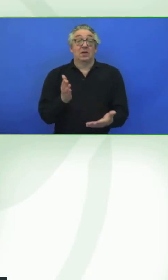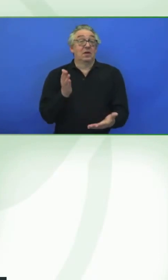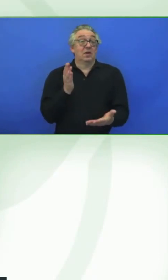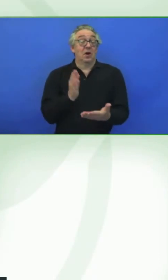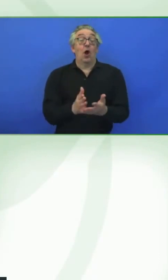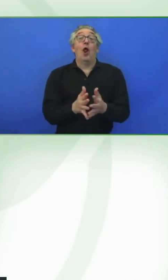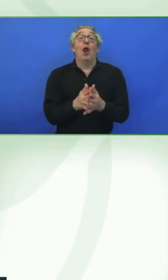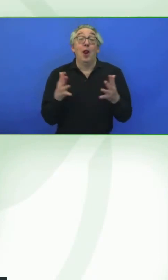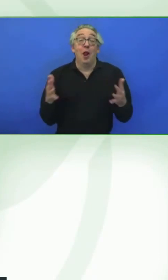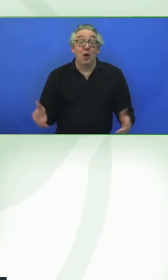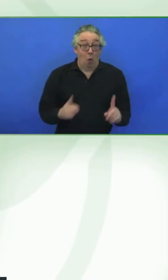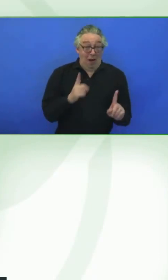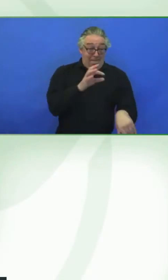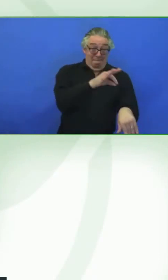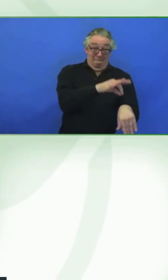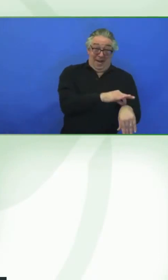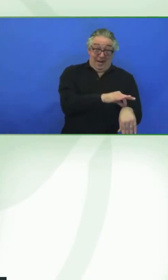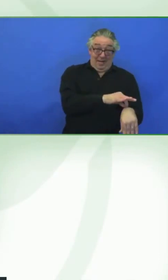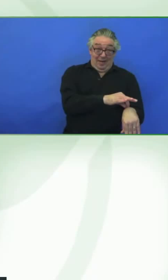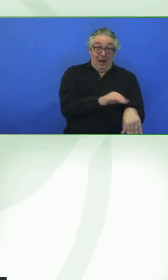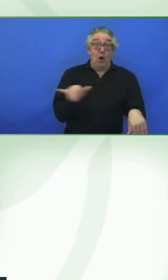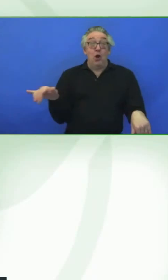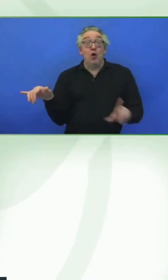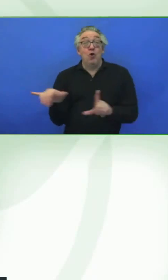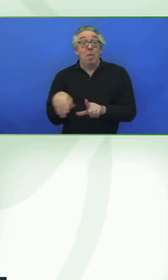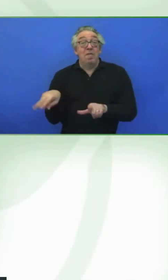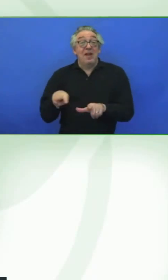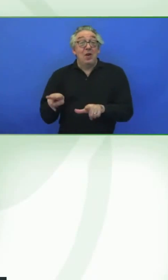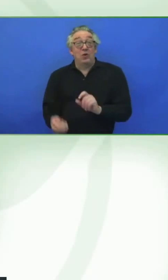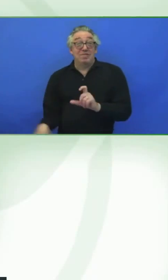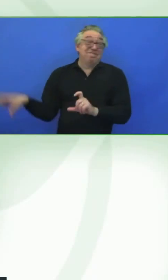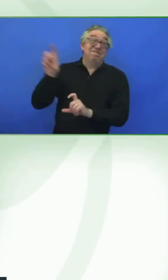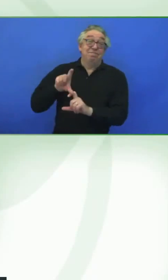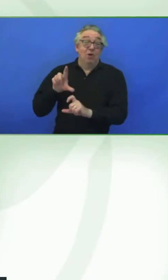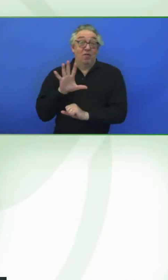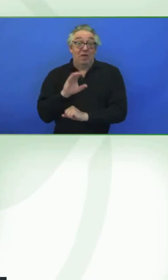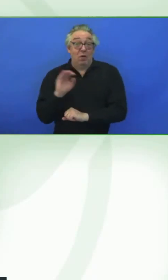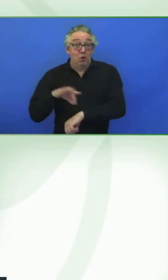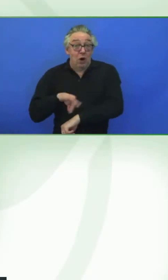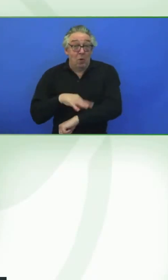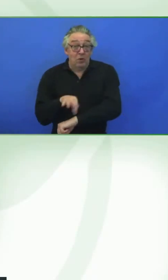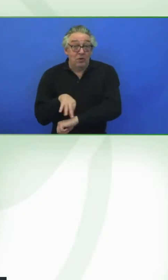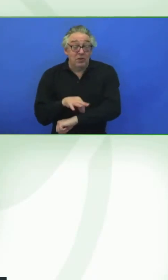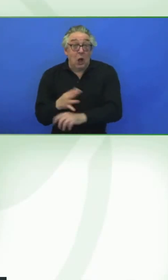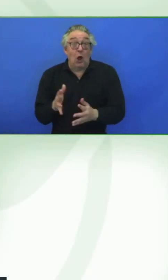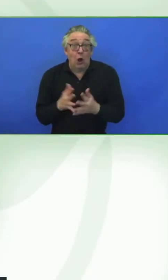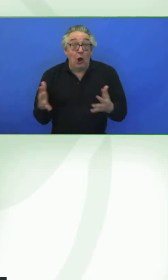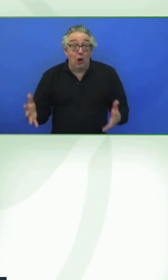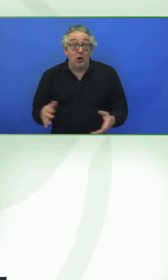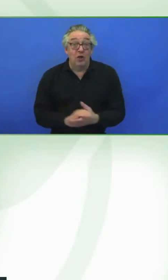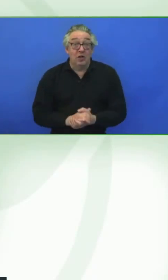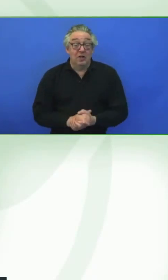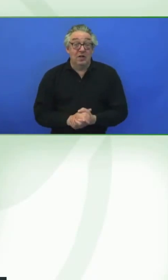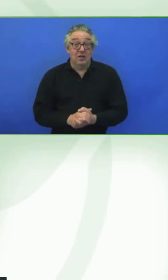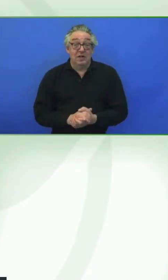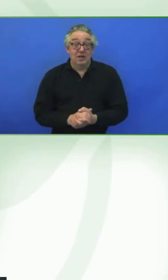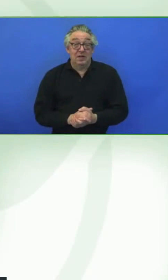enough. We have also, if we are just talking about German